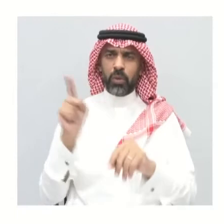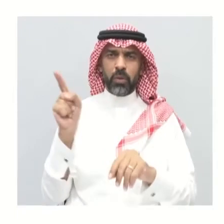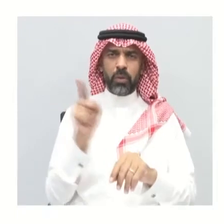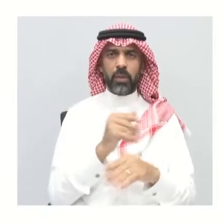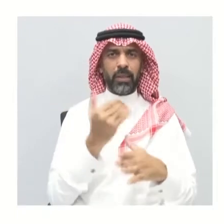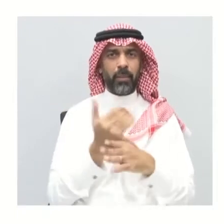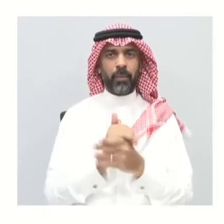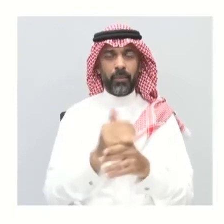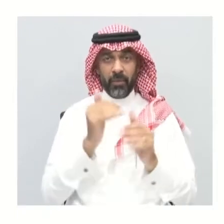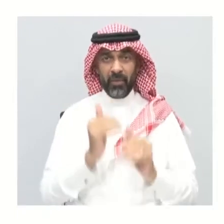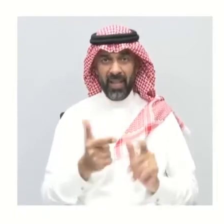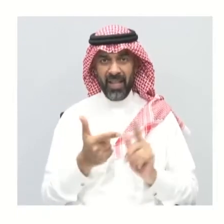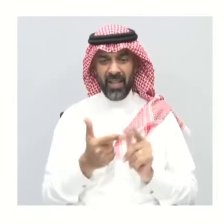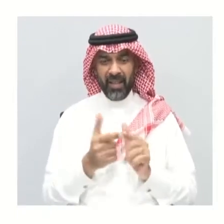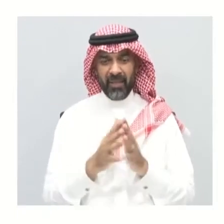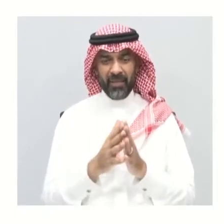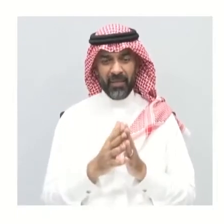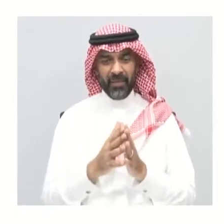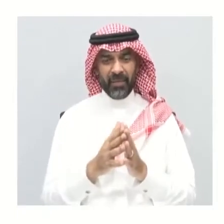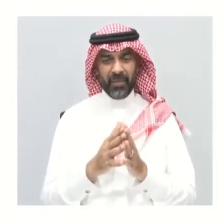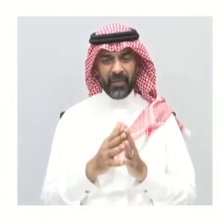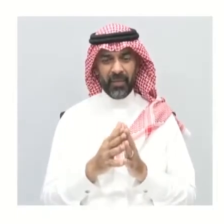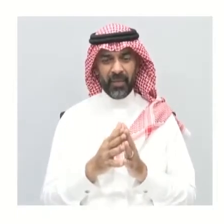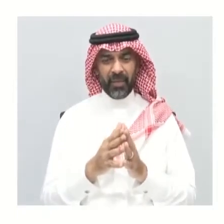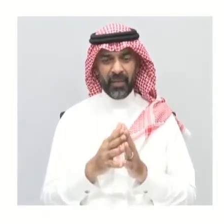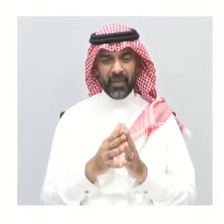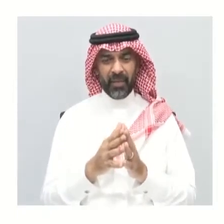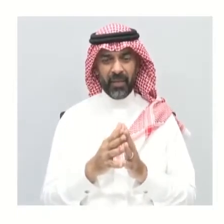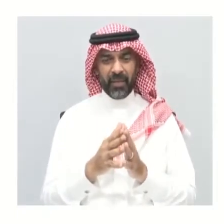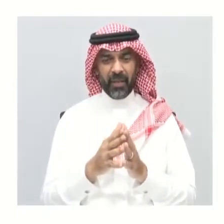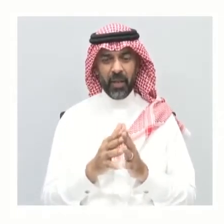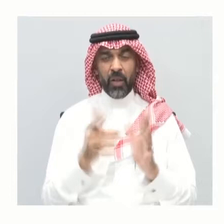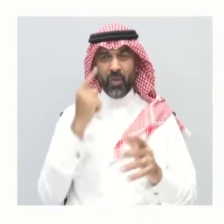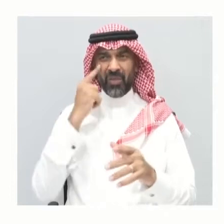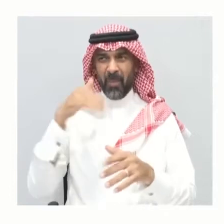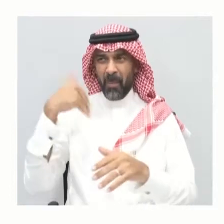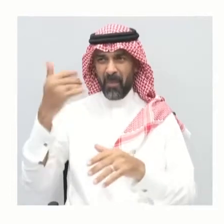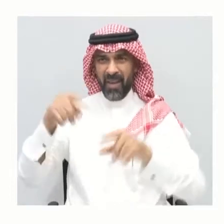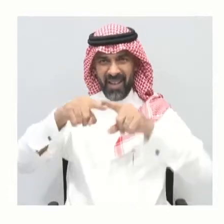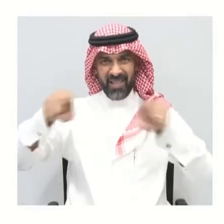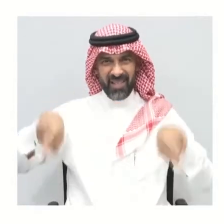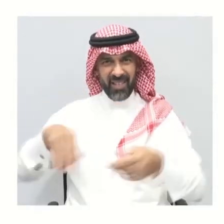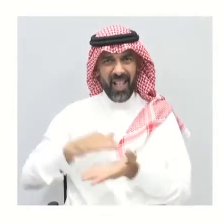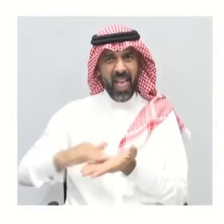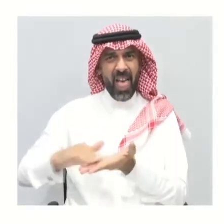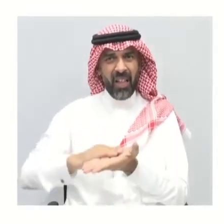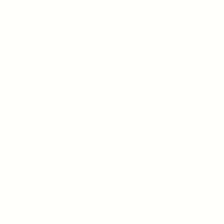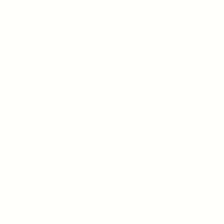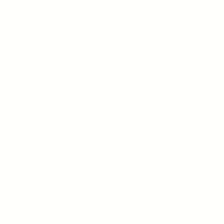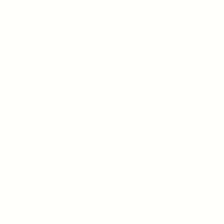Second question, how did the yard become muddy? See this? This is